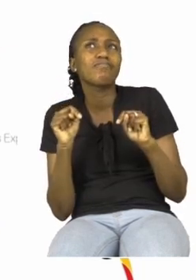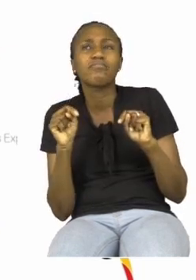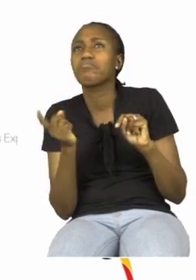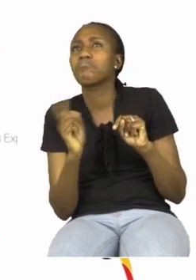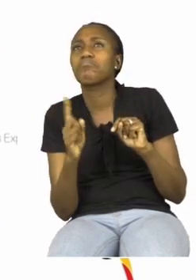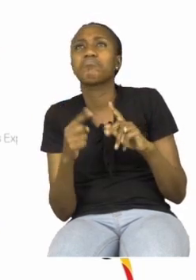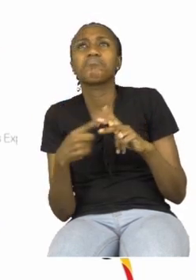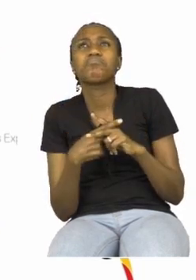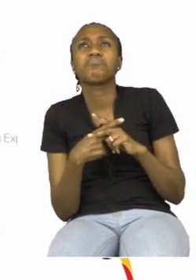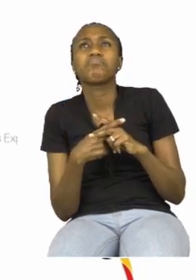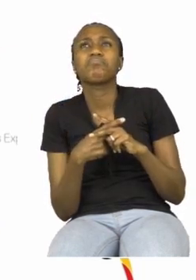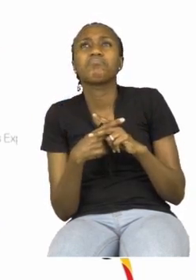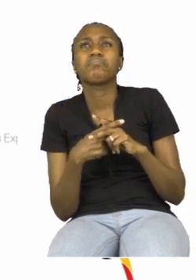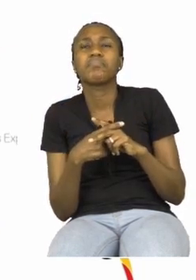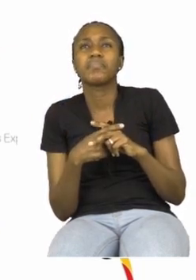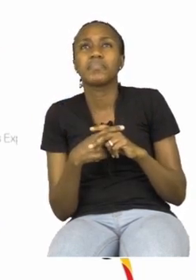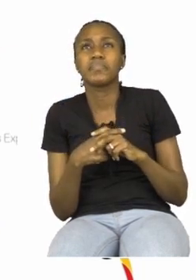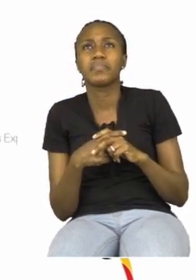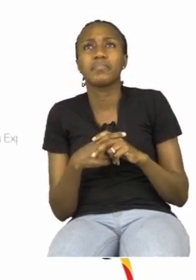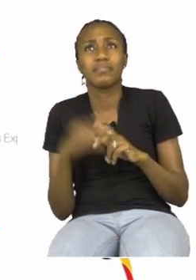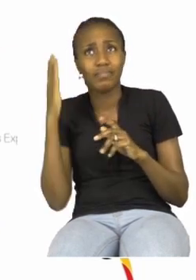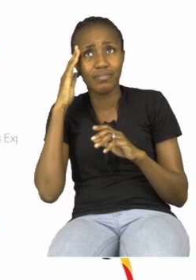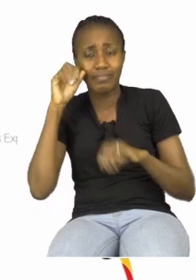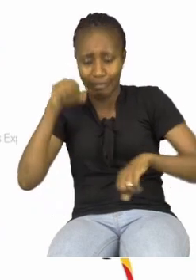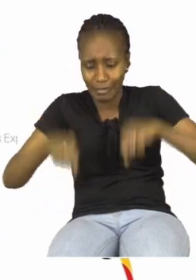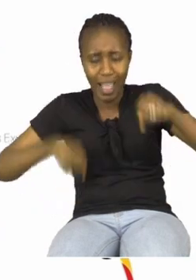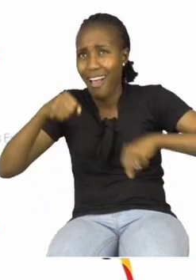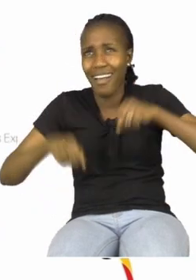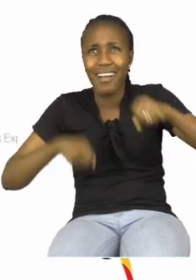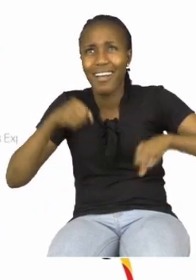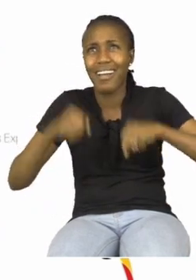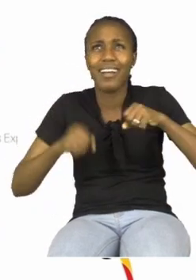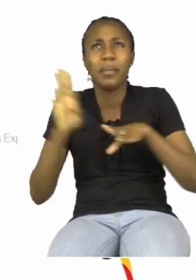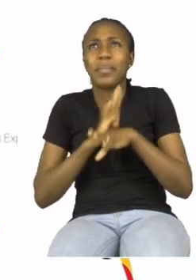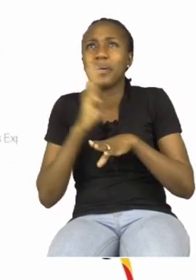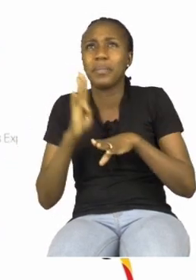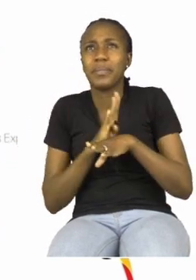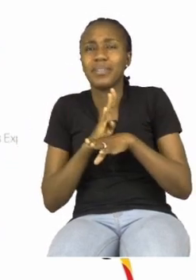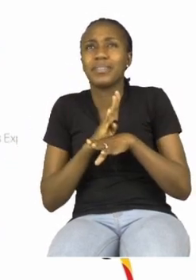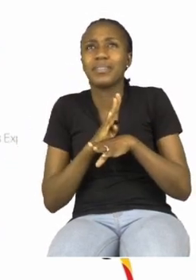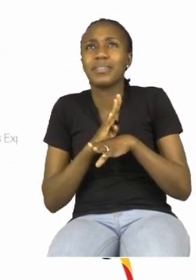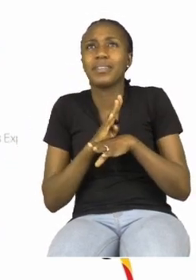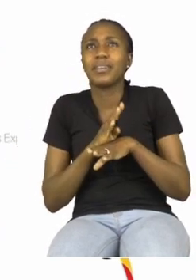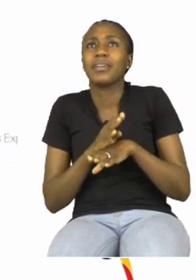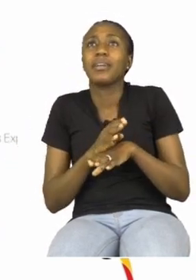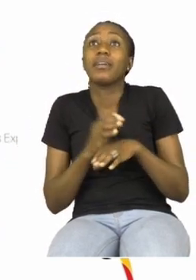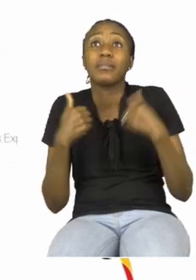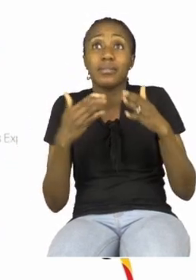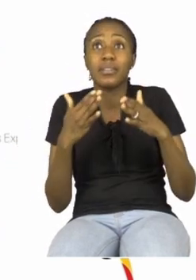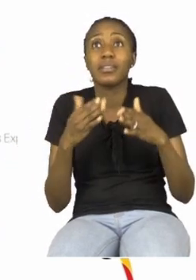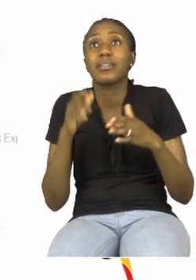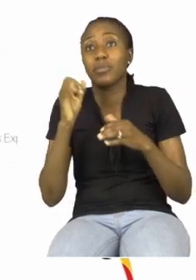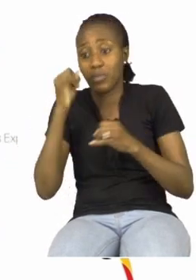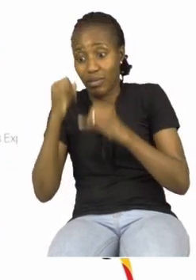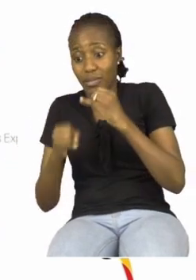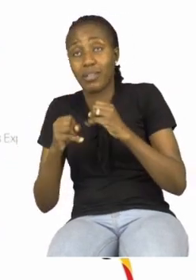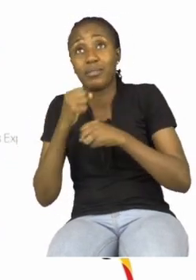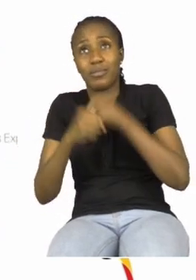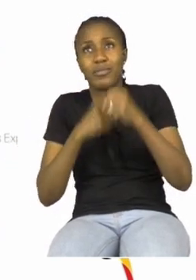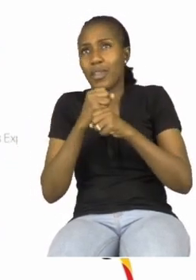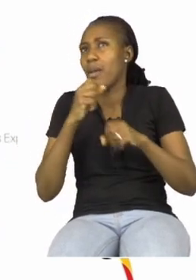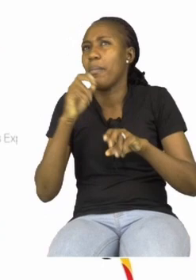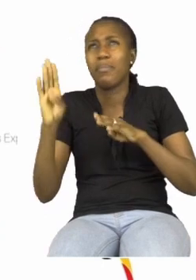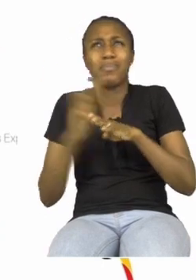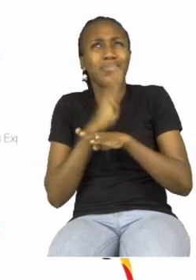that are happening? I know cycling is quite busy from the beginning of the year towards the end of the year. So what are just some of the things that are happening? Now, the reason